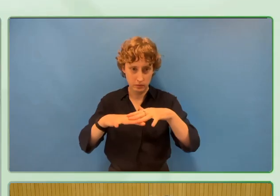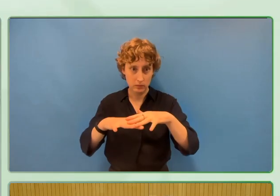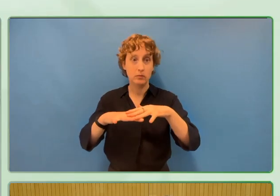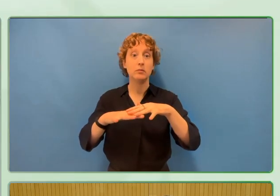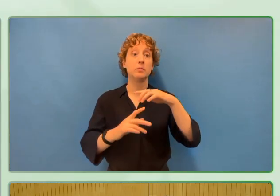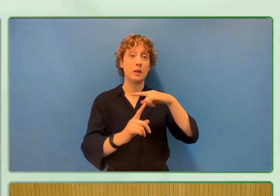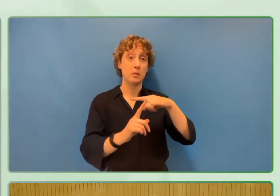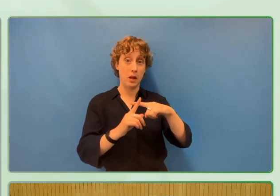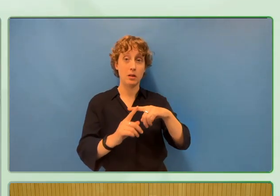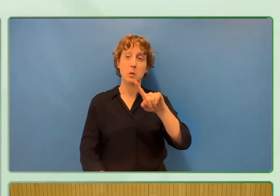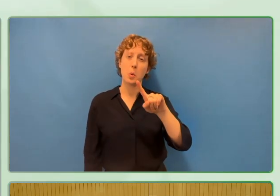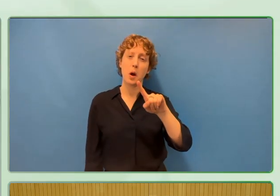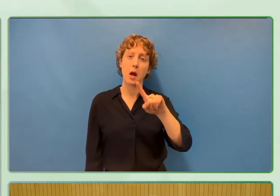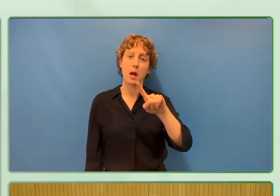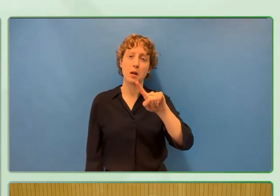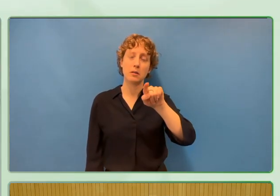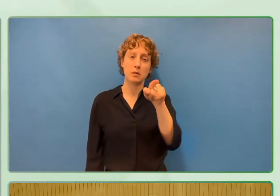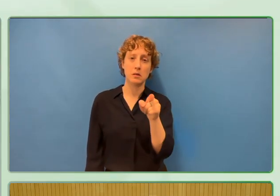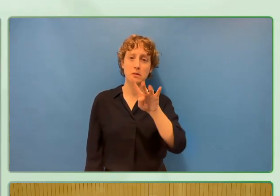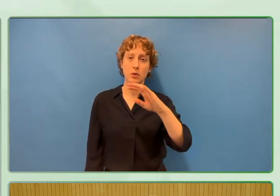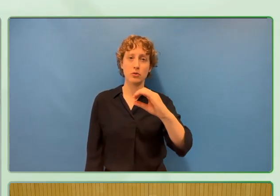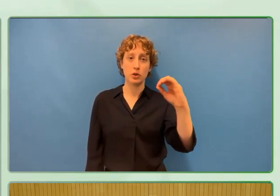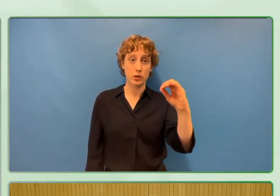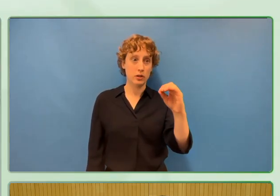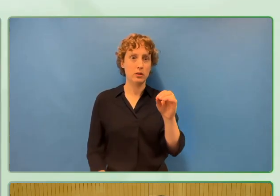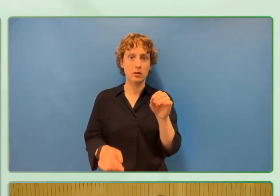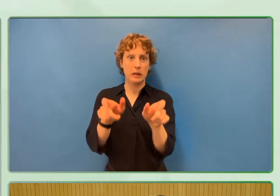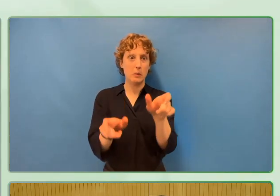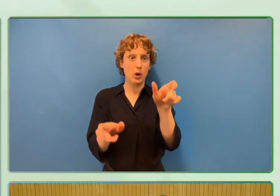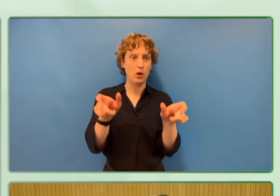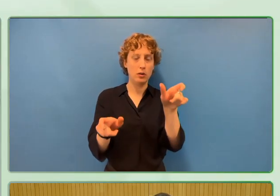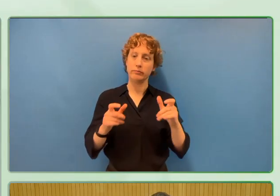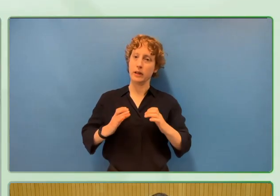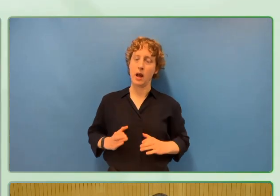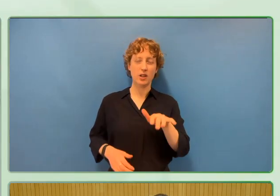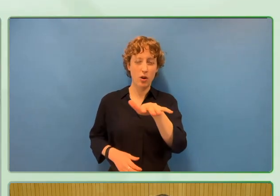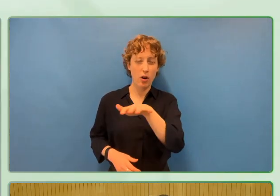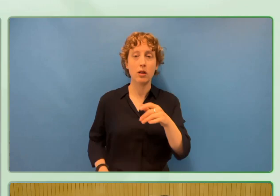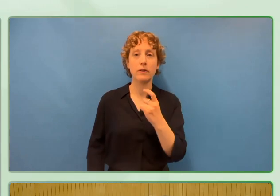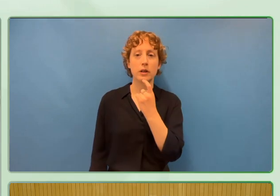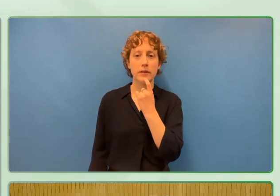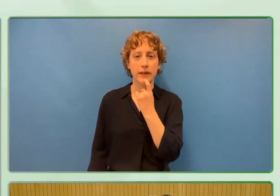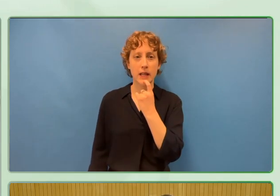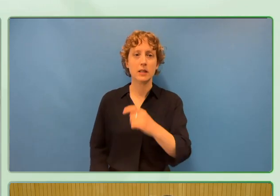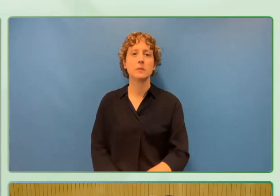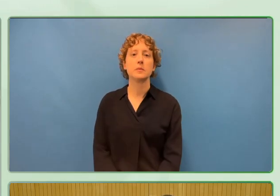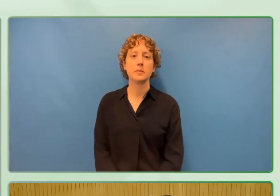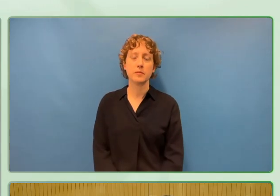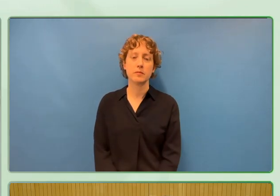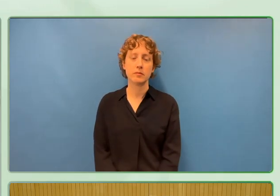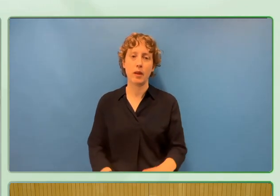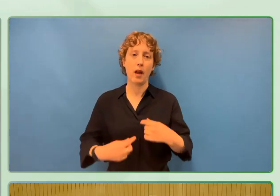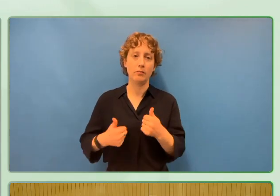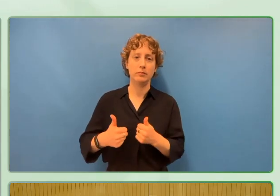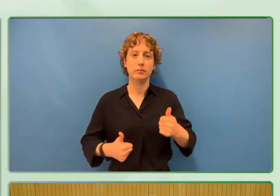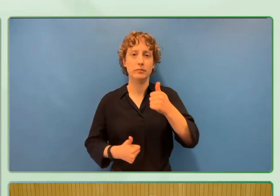clients in 30 locations all over Finland. And there's also, as a CEO, I have to mention the turnover around 44